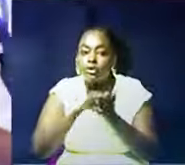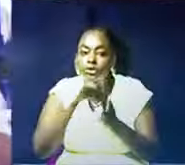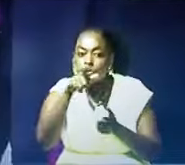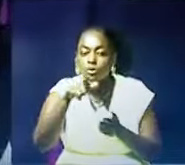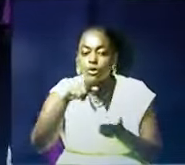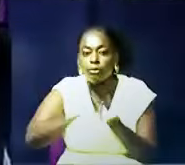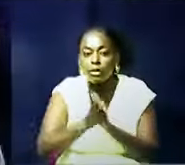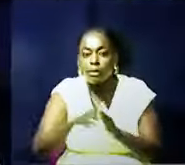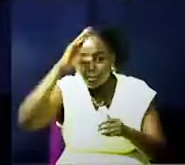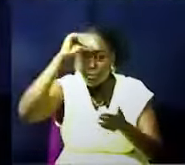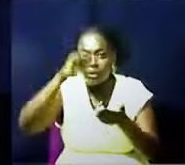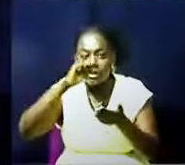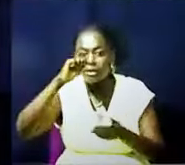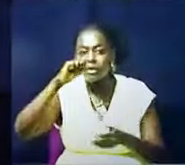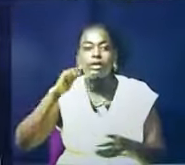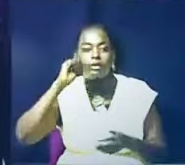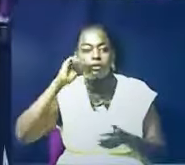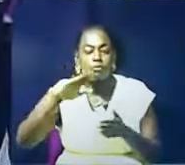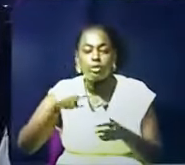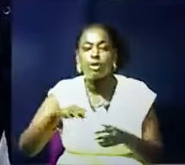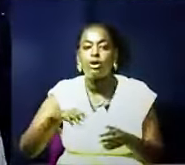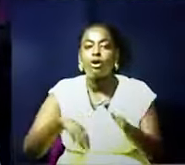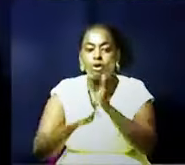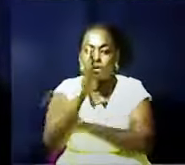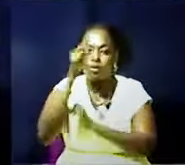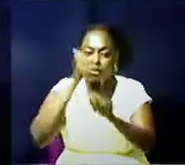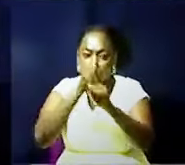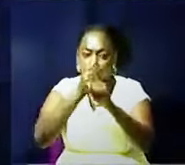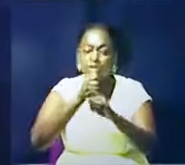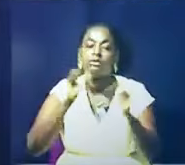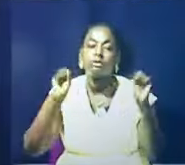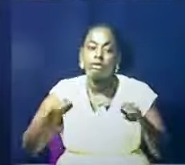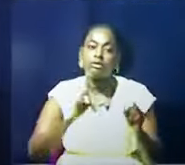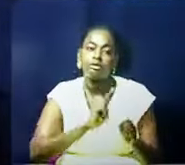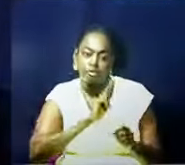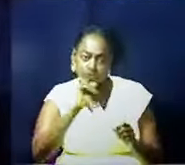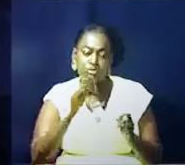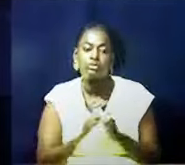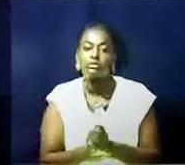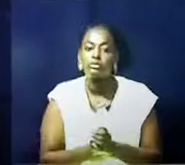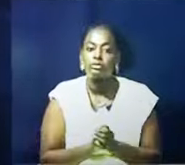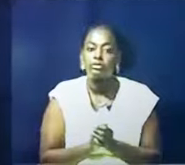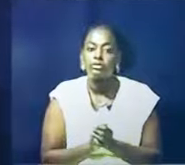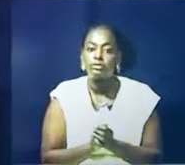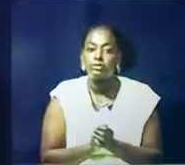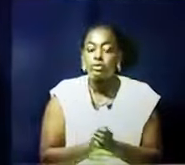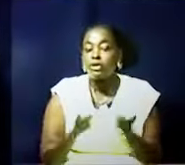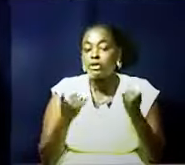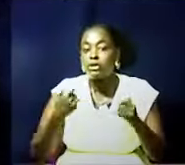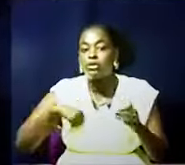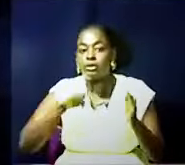can use. Luke chapter 5